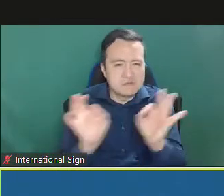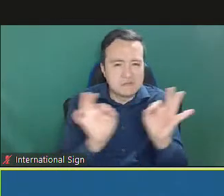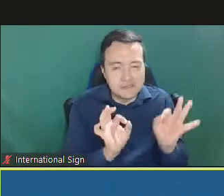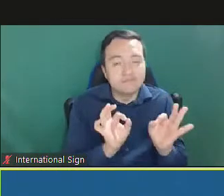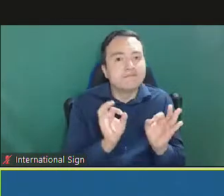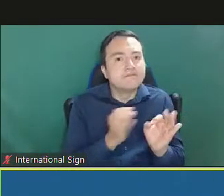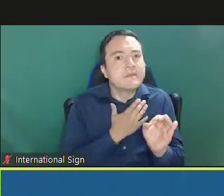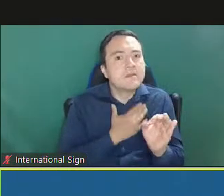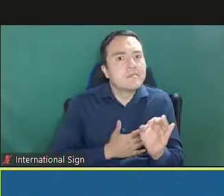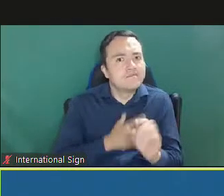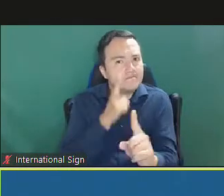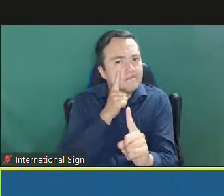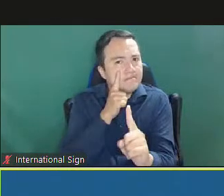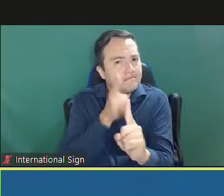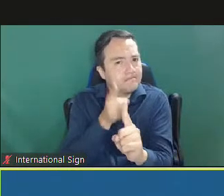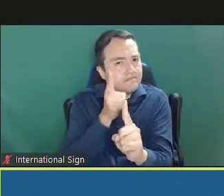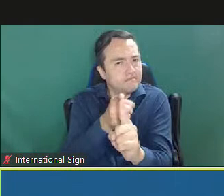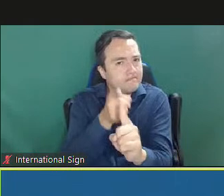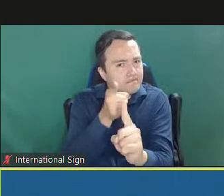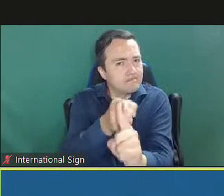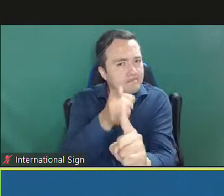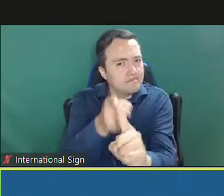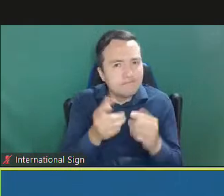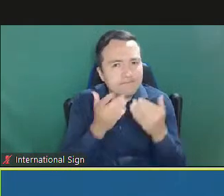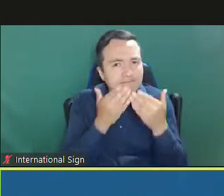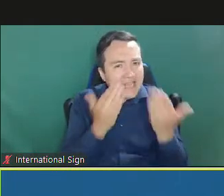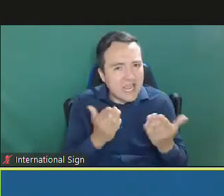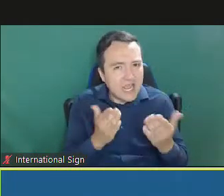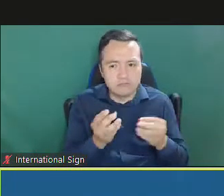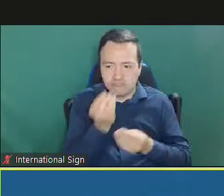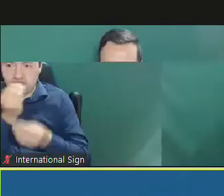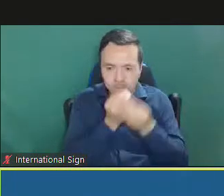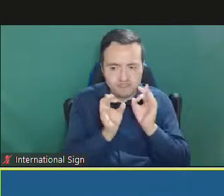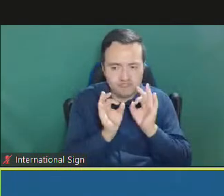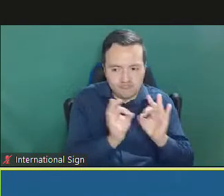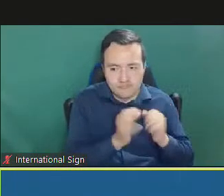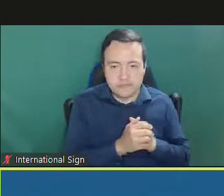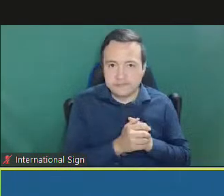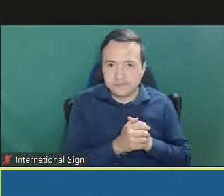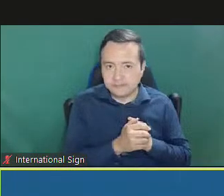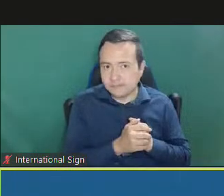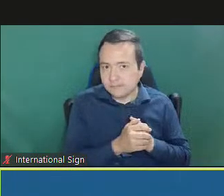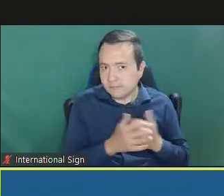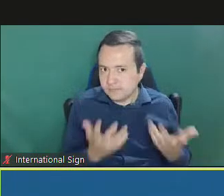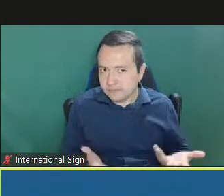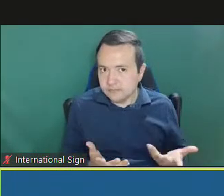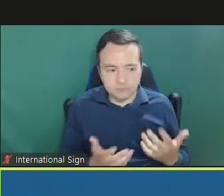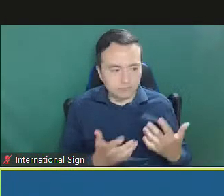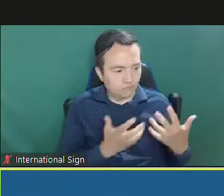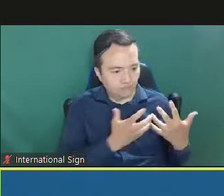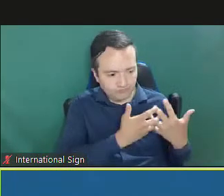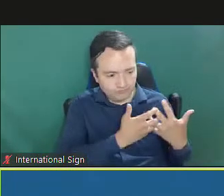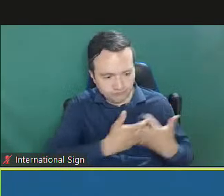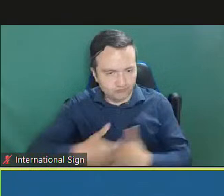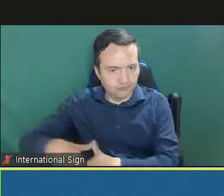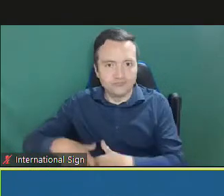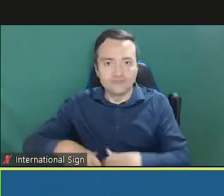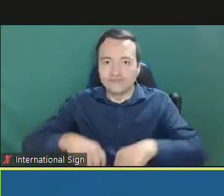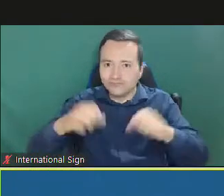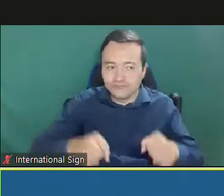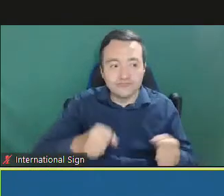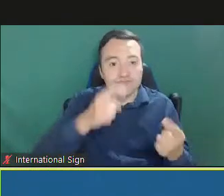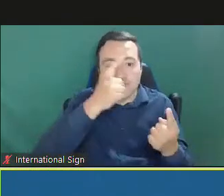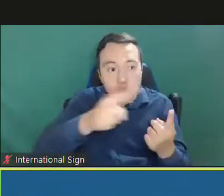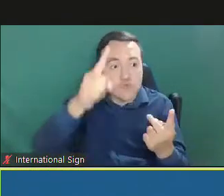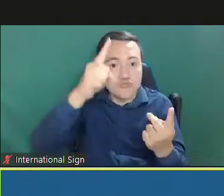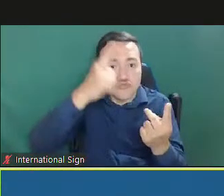of a supportive environment in public institutions to make lower salt options available, through behavior change communication